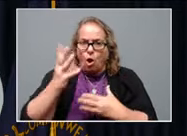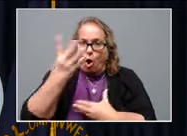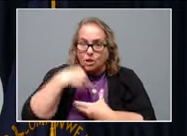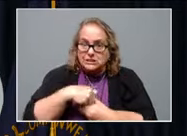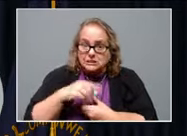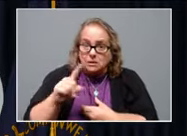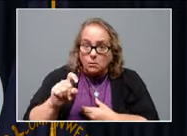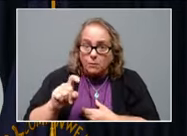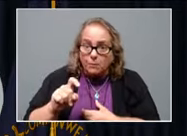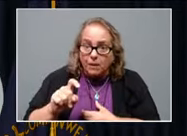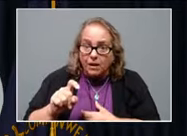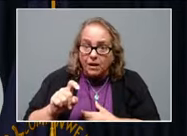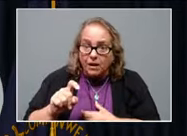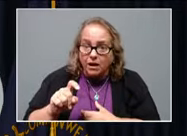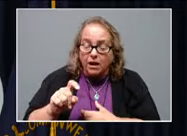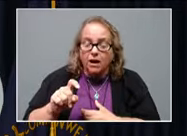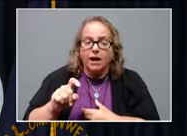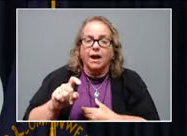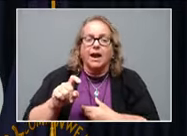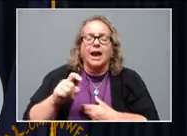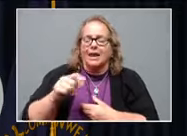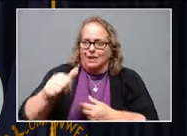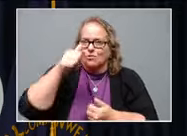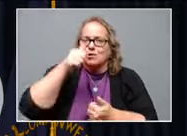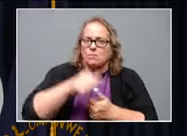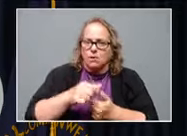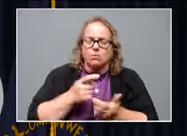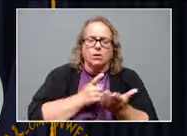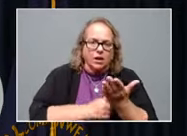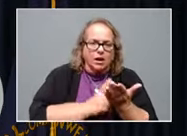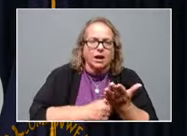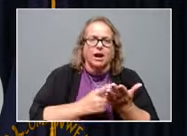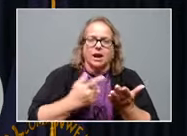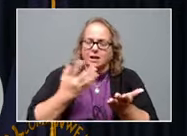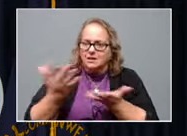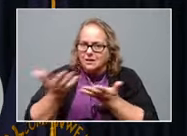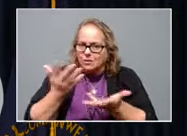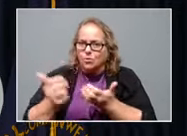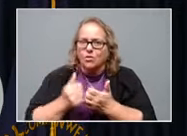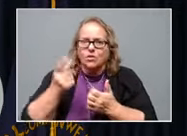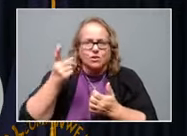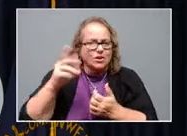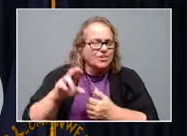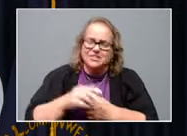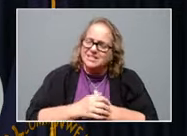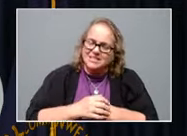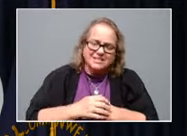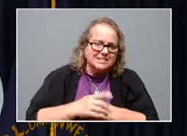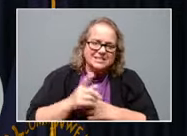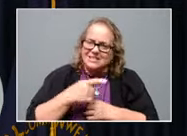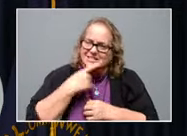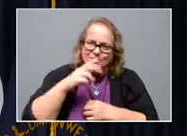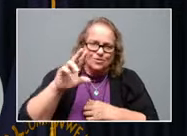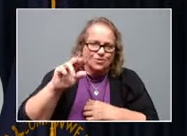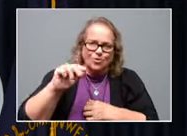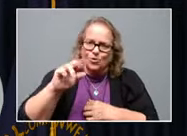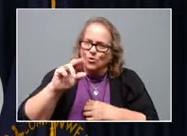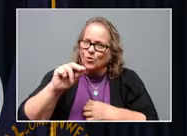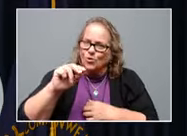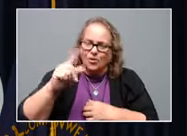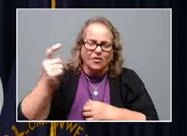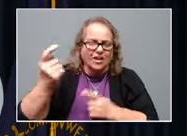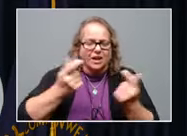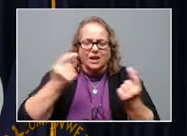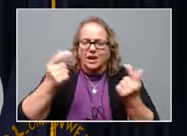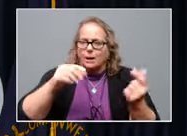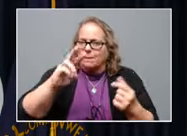And I remember the talking to doctors about it and them dispelling those myths.